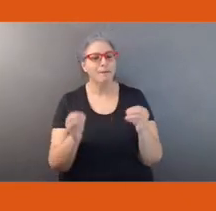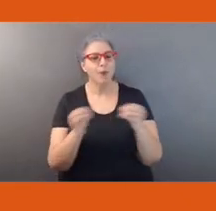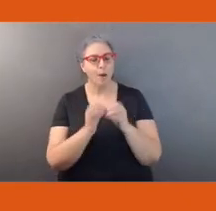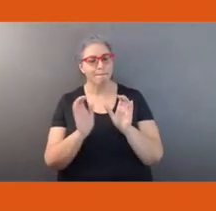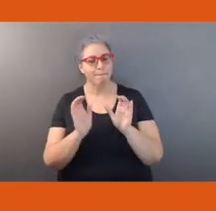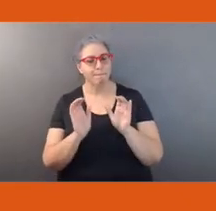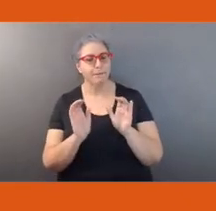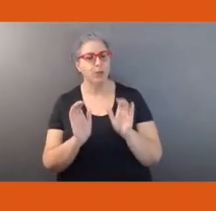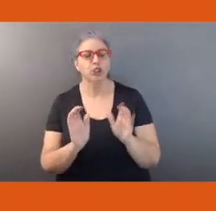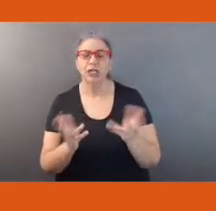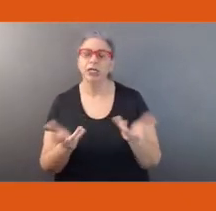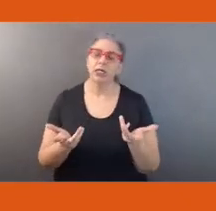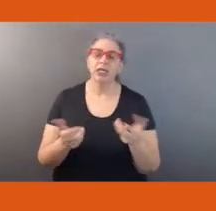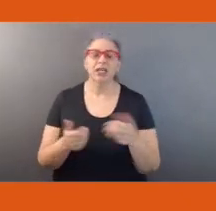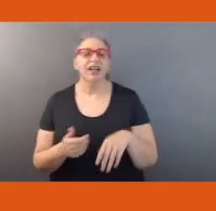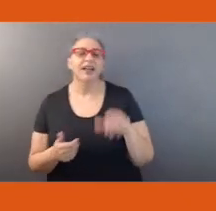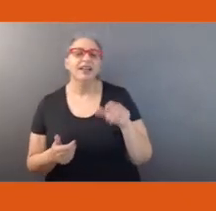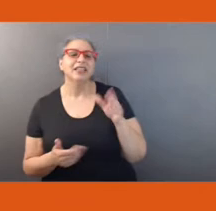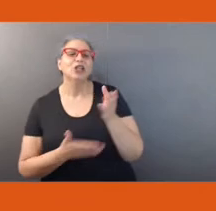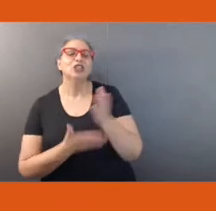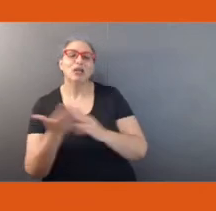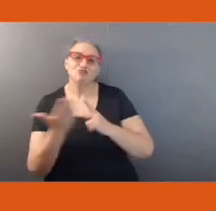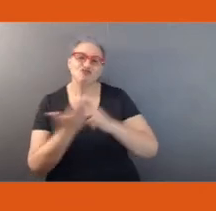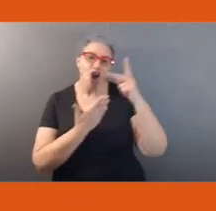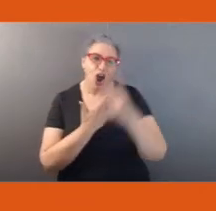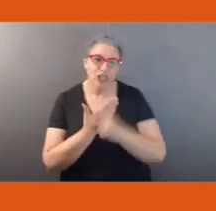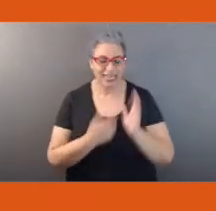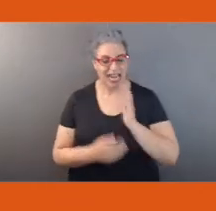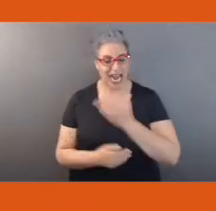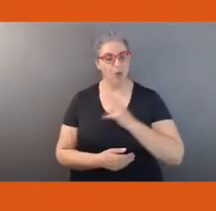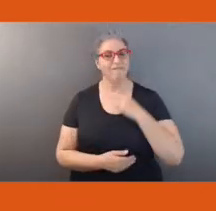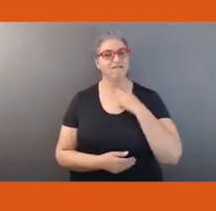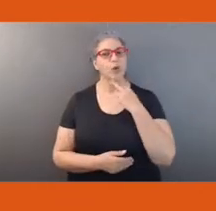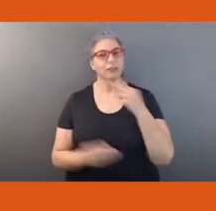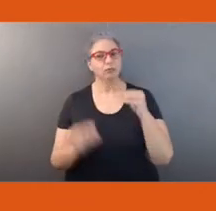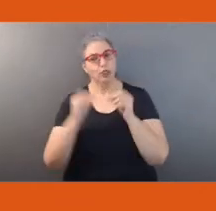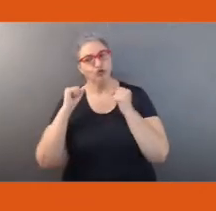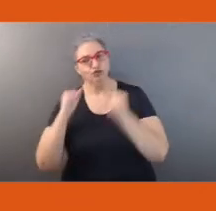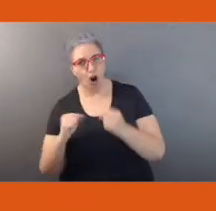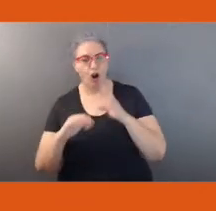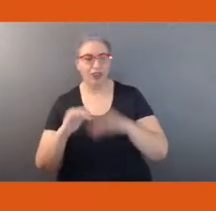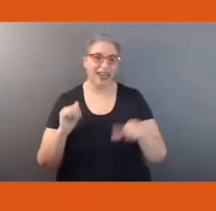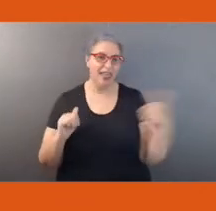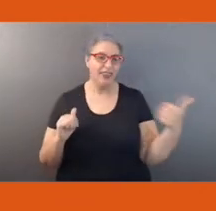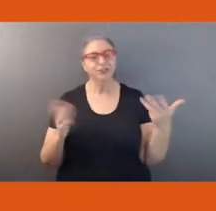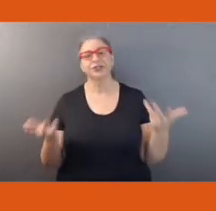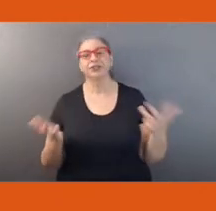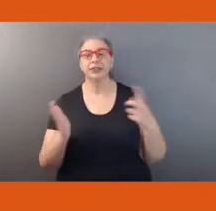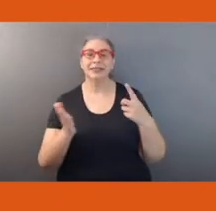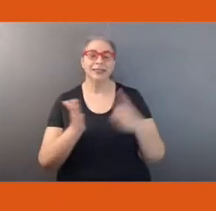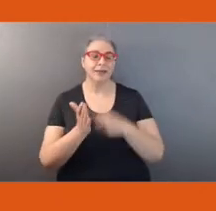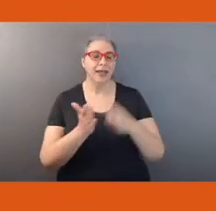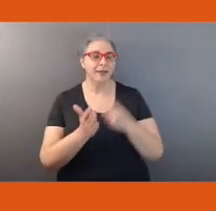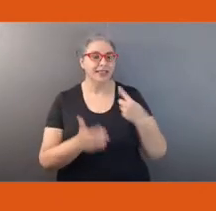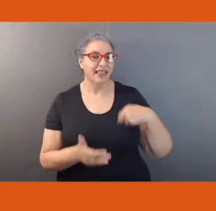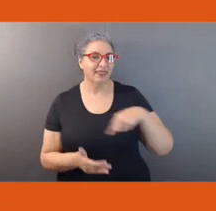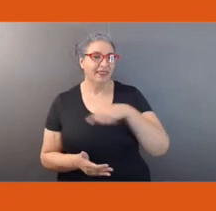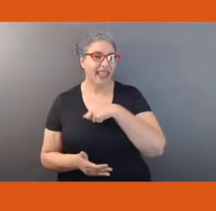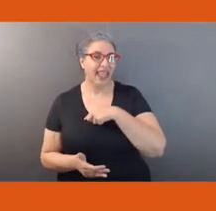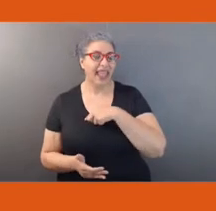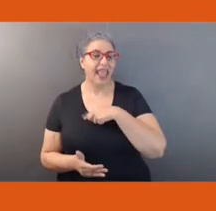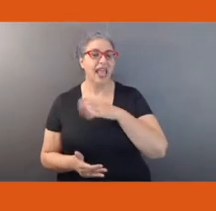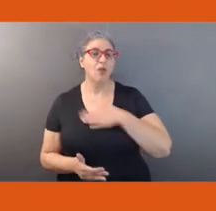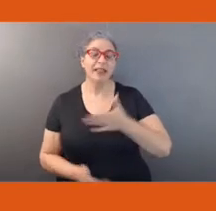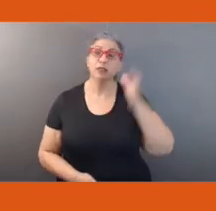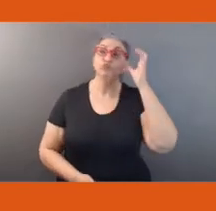push, you know, there are projects where our voice counts a lot more, you know, sometimes they hear